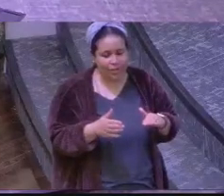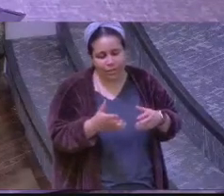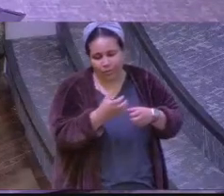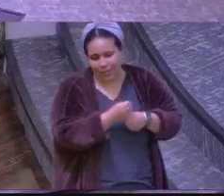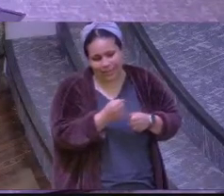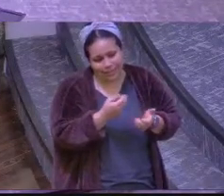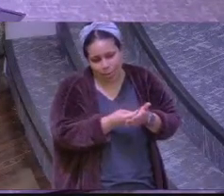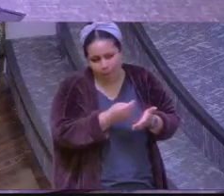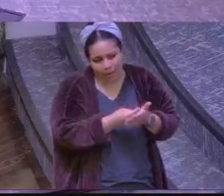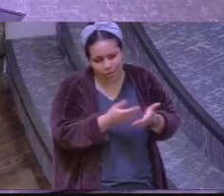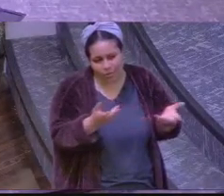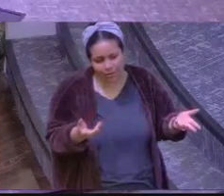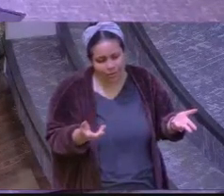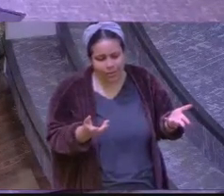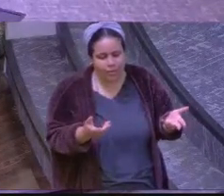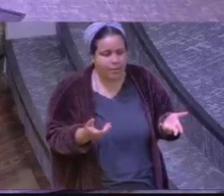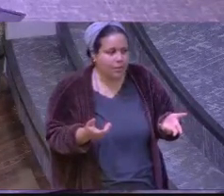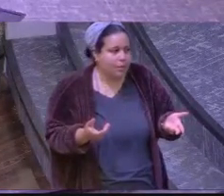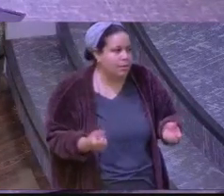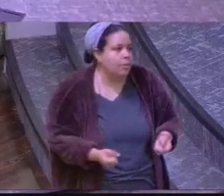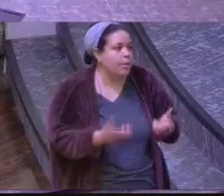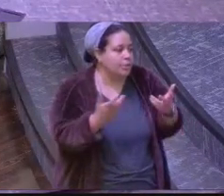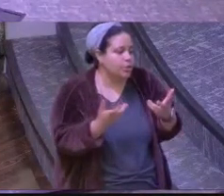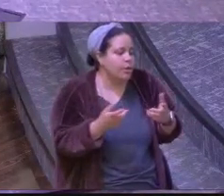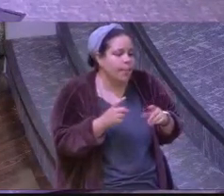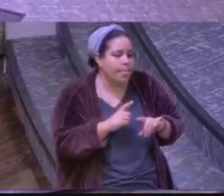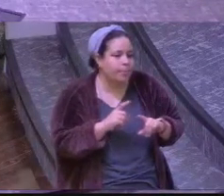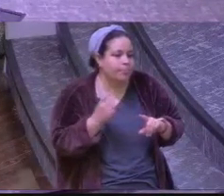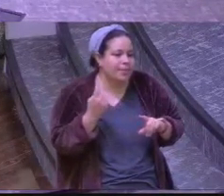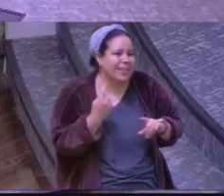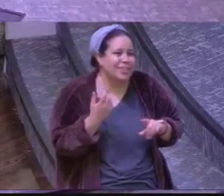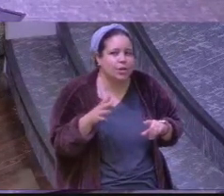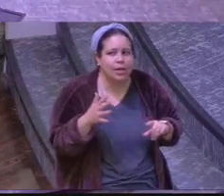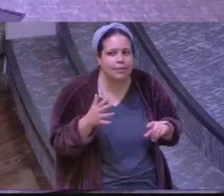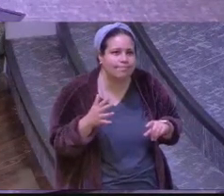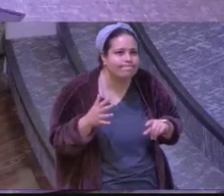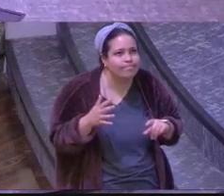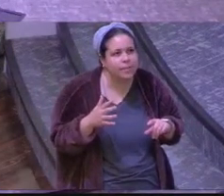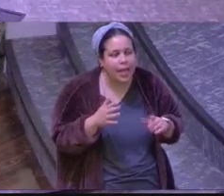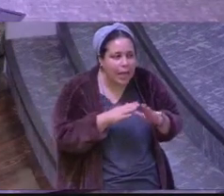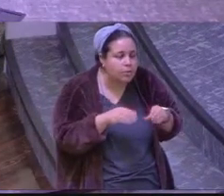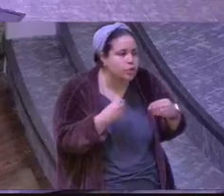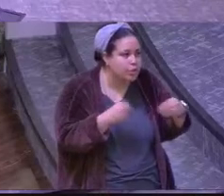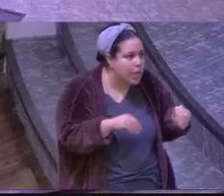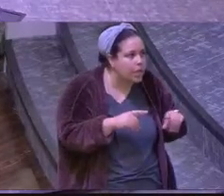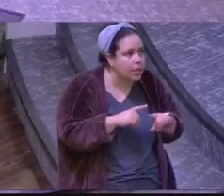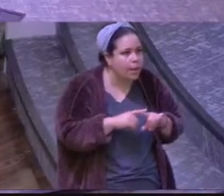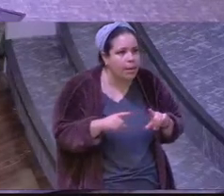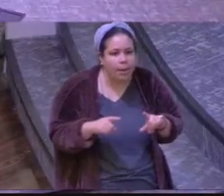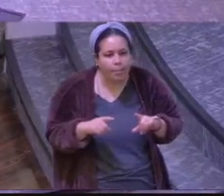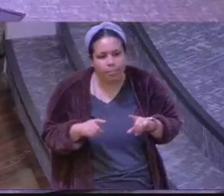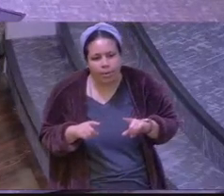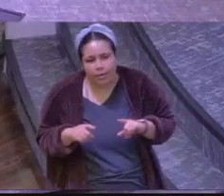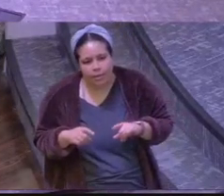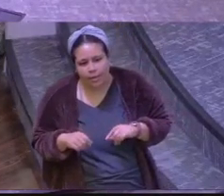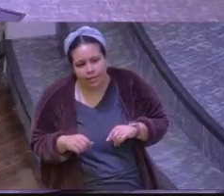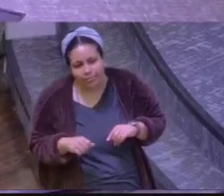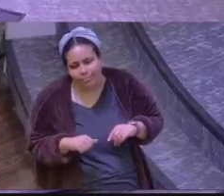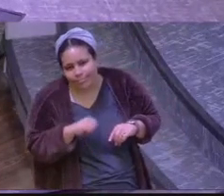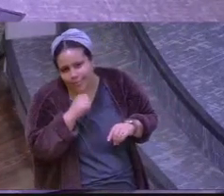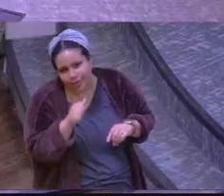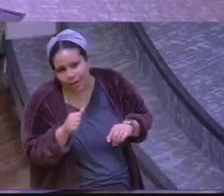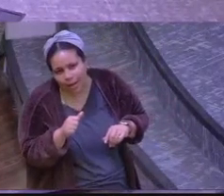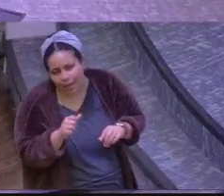of it, I think. And we're starting, I think houses are still selling at Athens, but I don't think at the pace they once were.